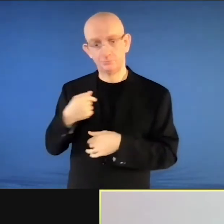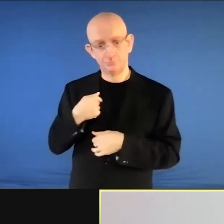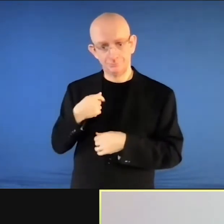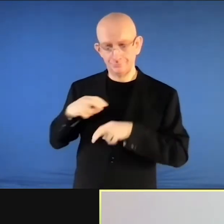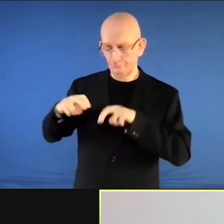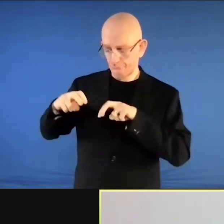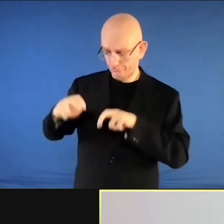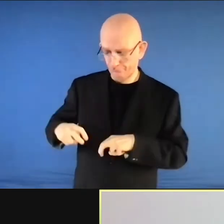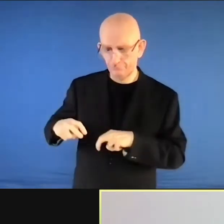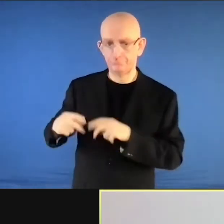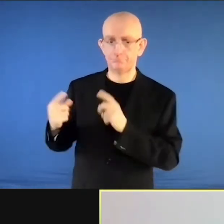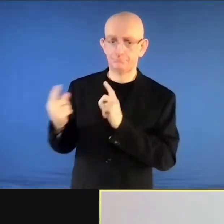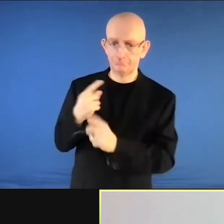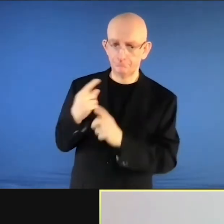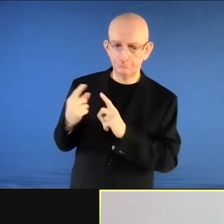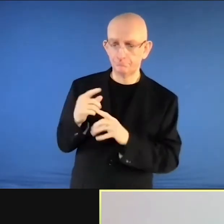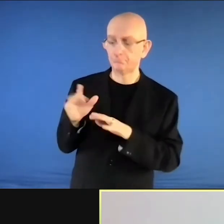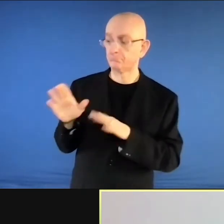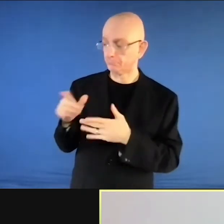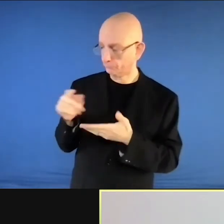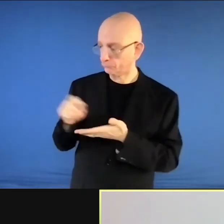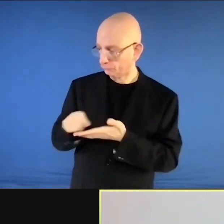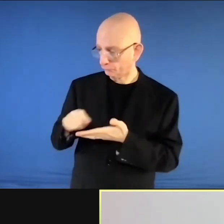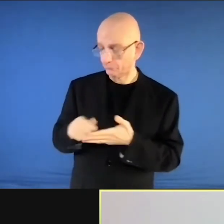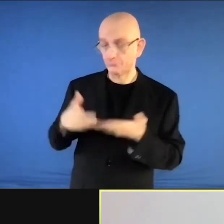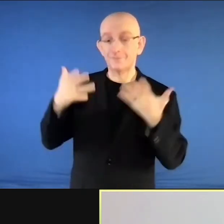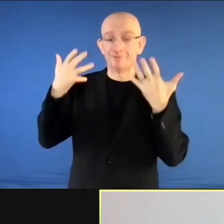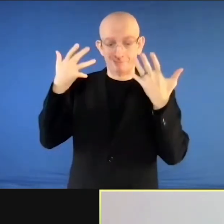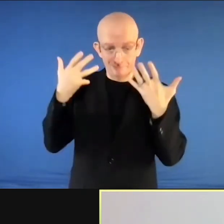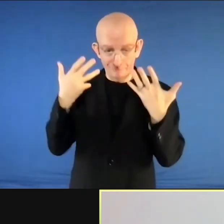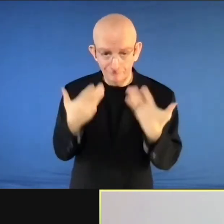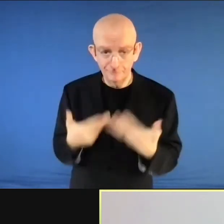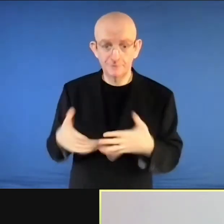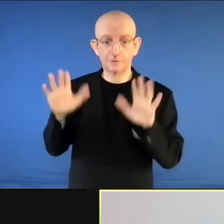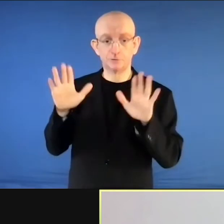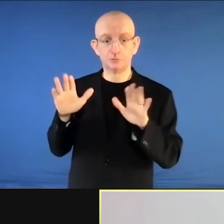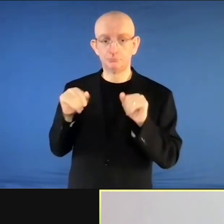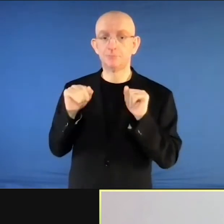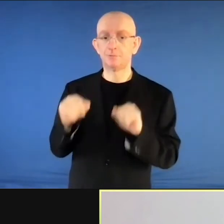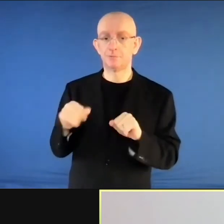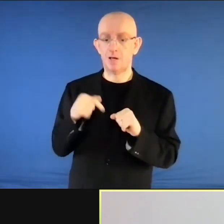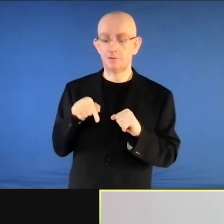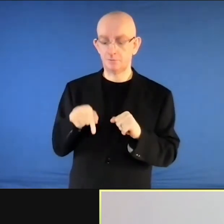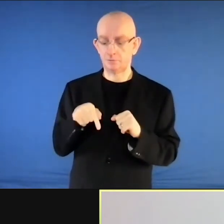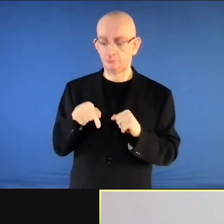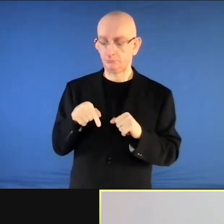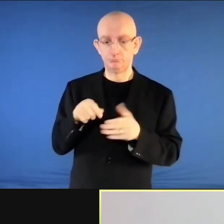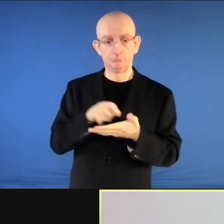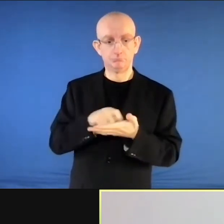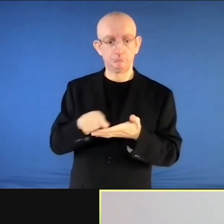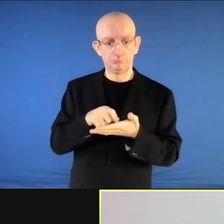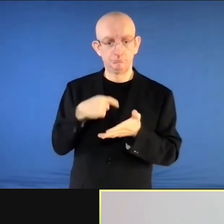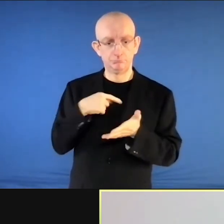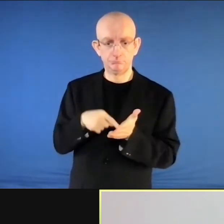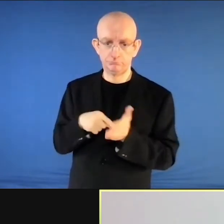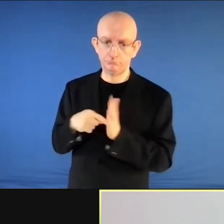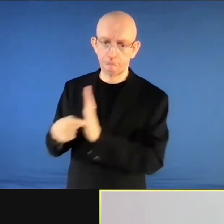with you. And then that is now where they start to build the confidences with me. Then